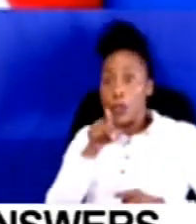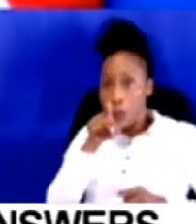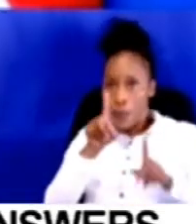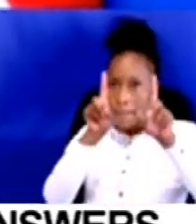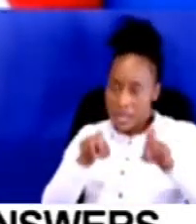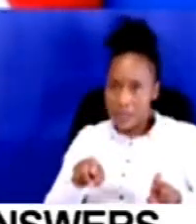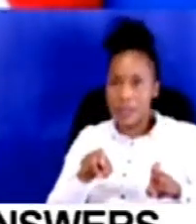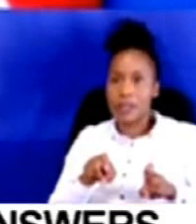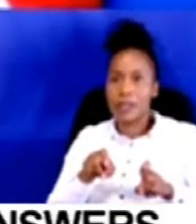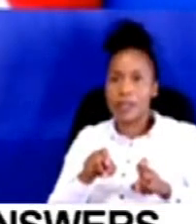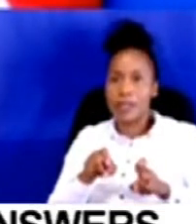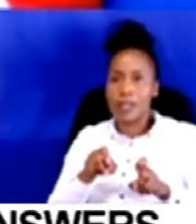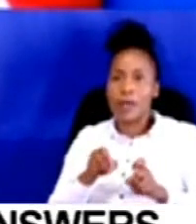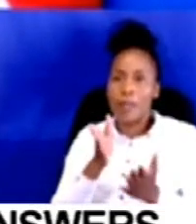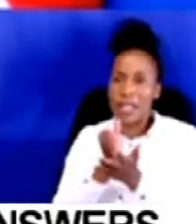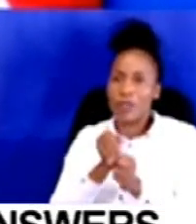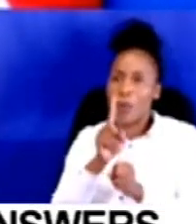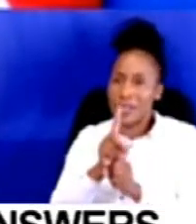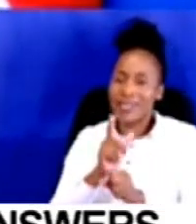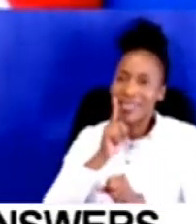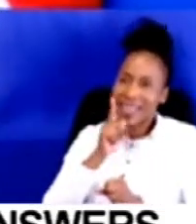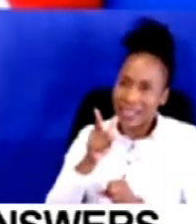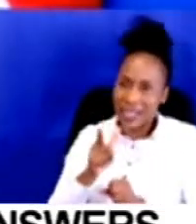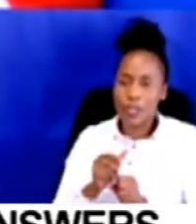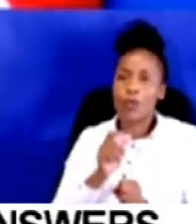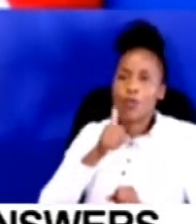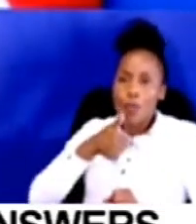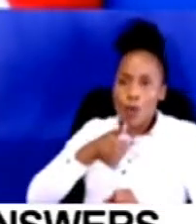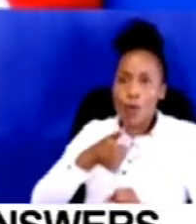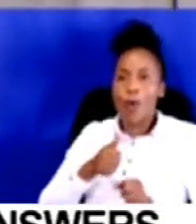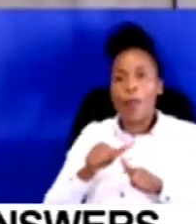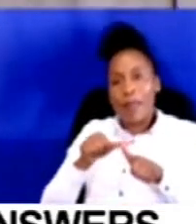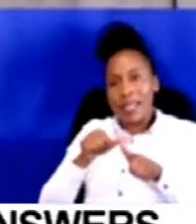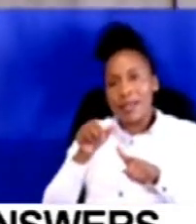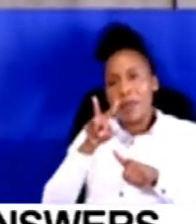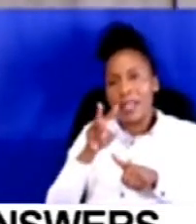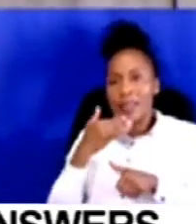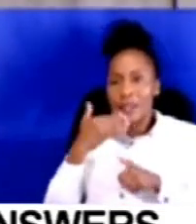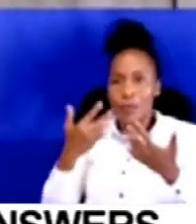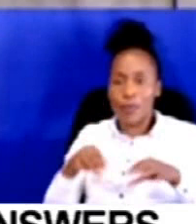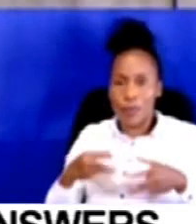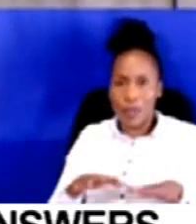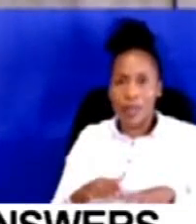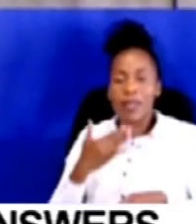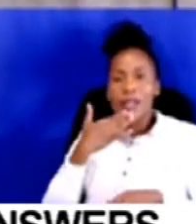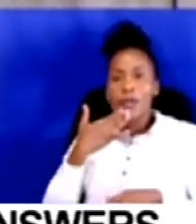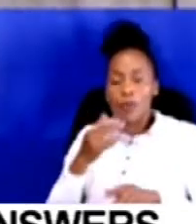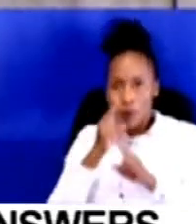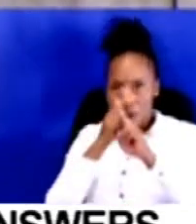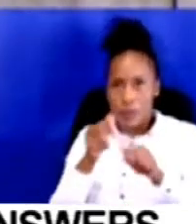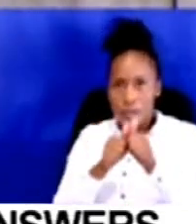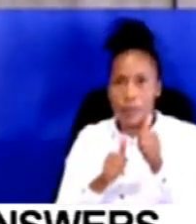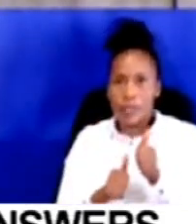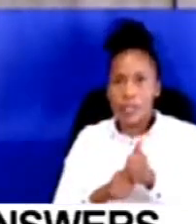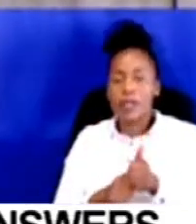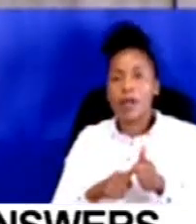tomorrow will be better. Thank you very much. Thank you, Honorable Deputy President. We will